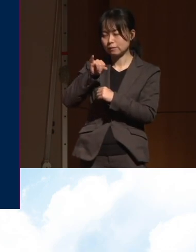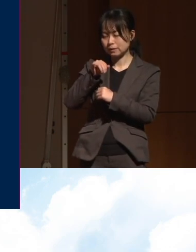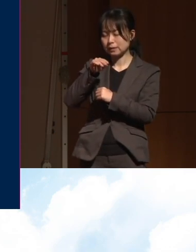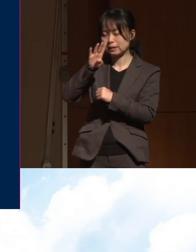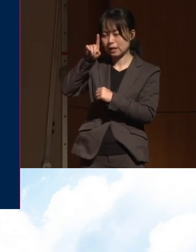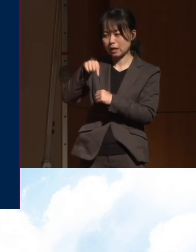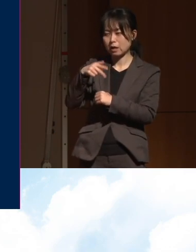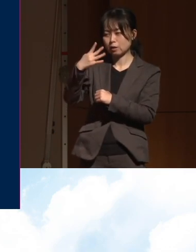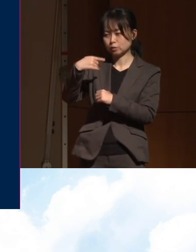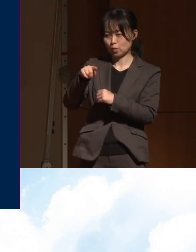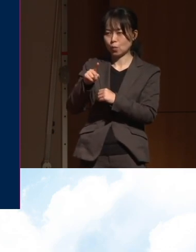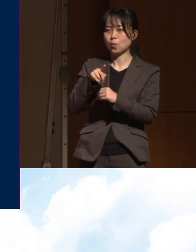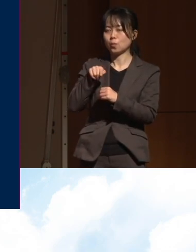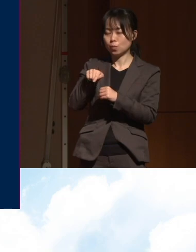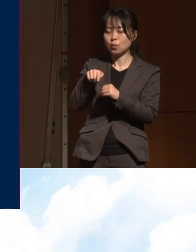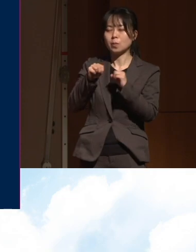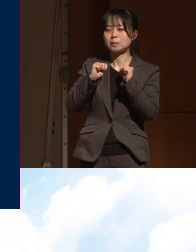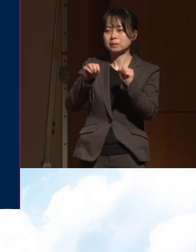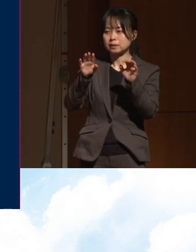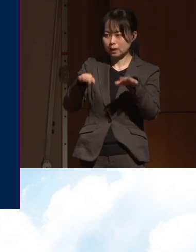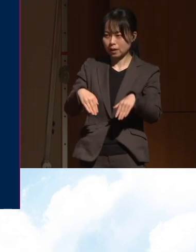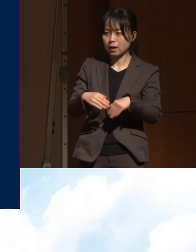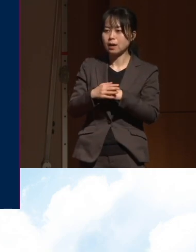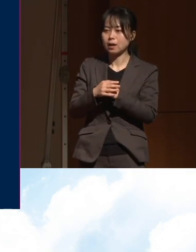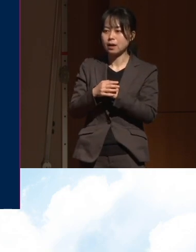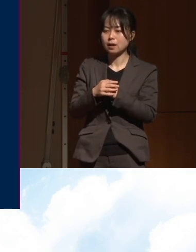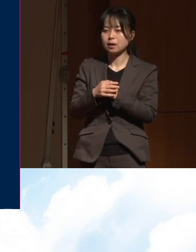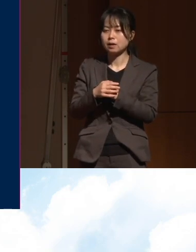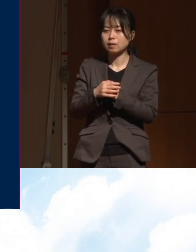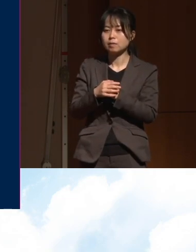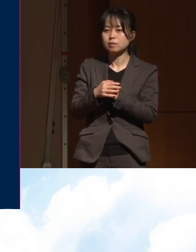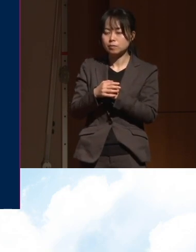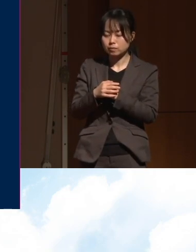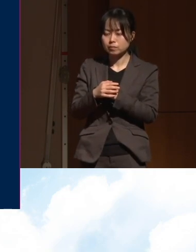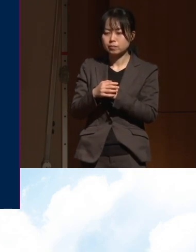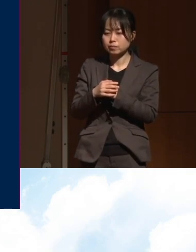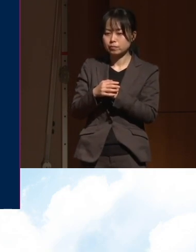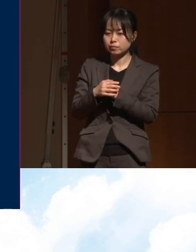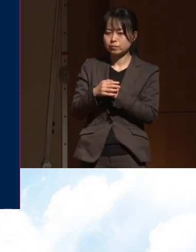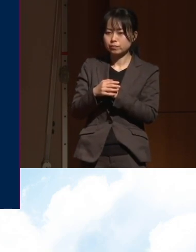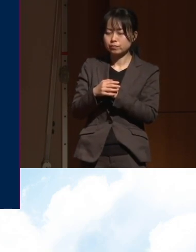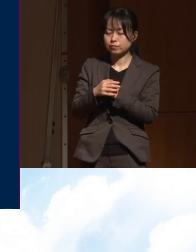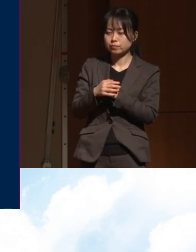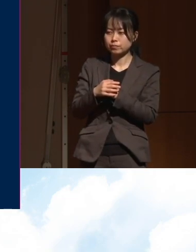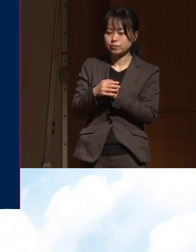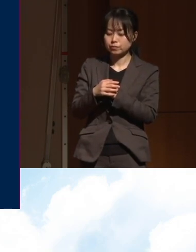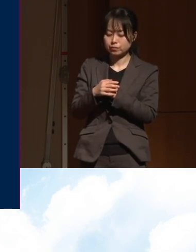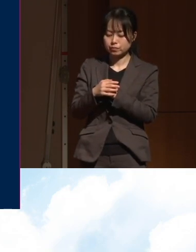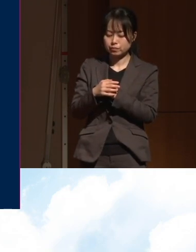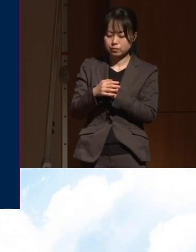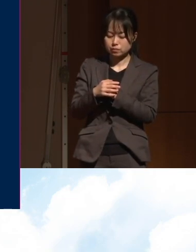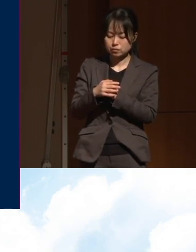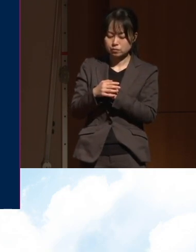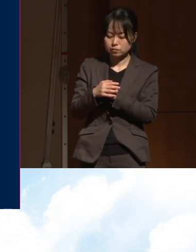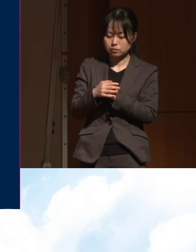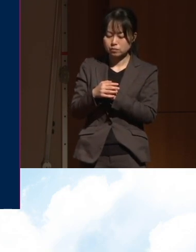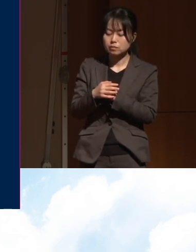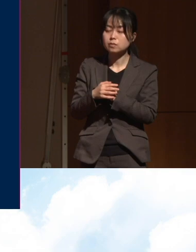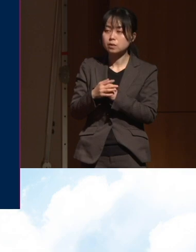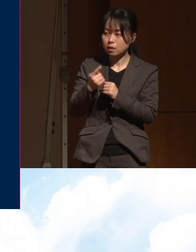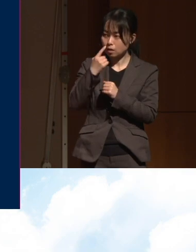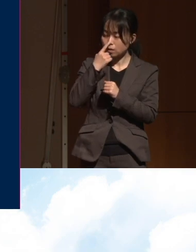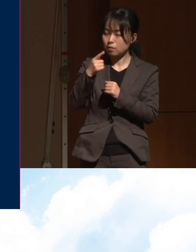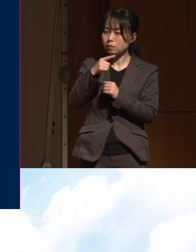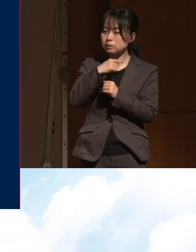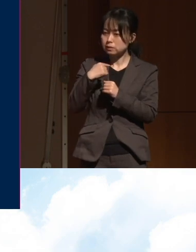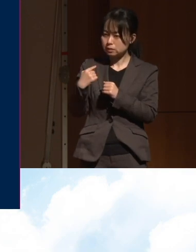adapted to the new sequences of SARS-CoV-2. In fact, when we were